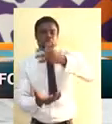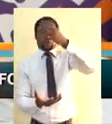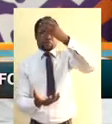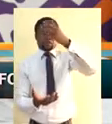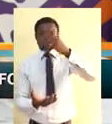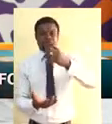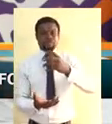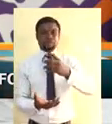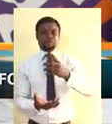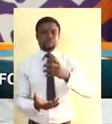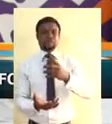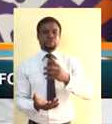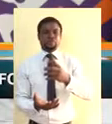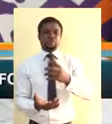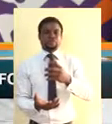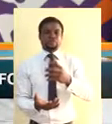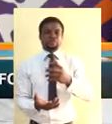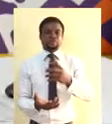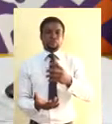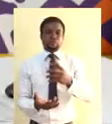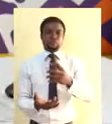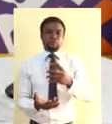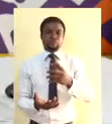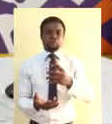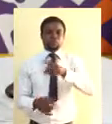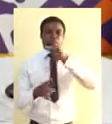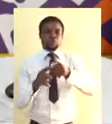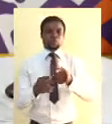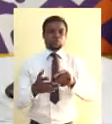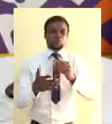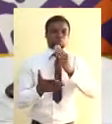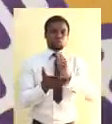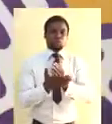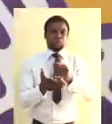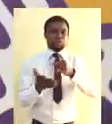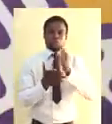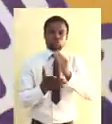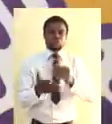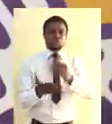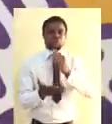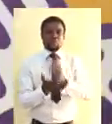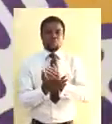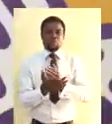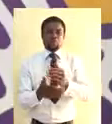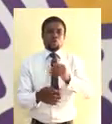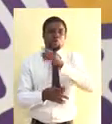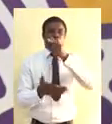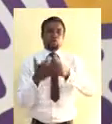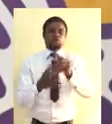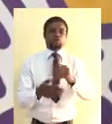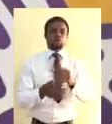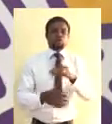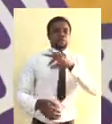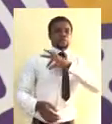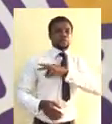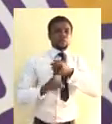thereby making a fountain. When you stop, it stops. What do you think causes the